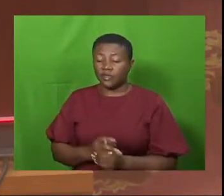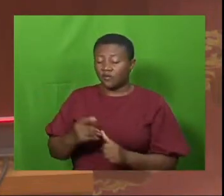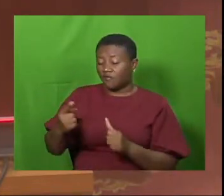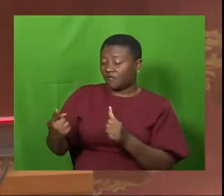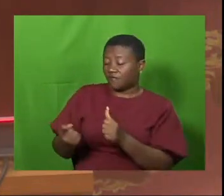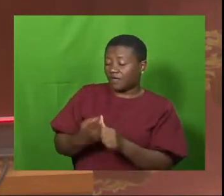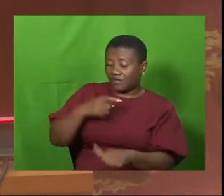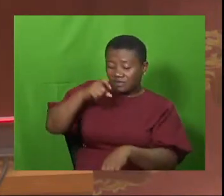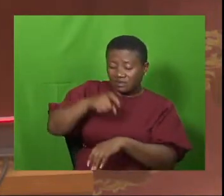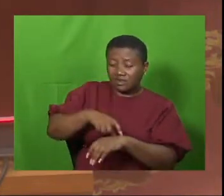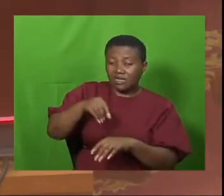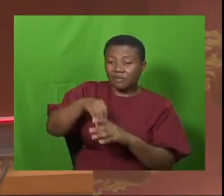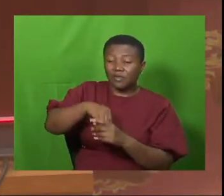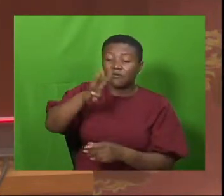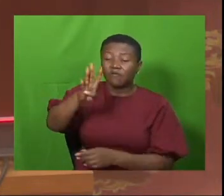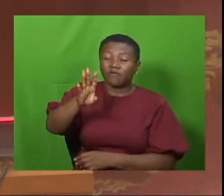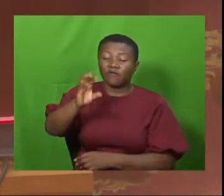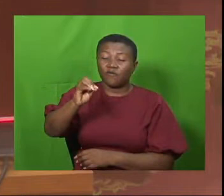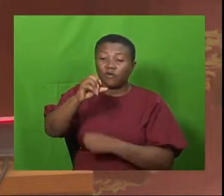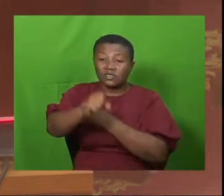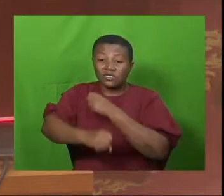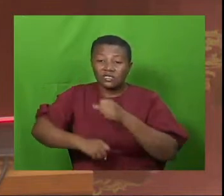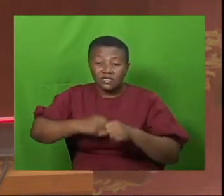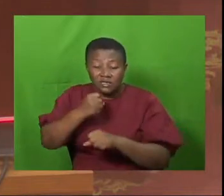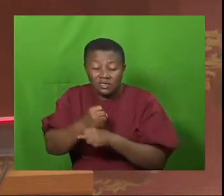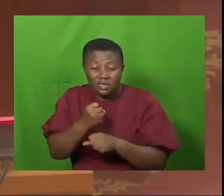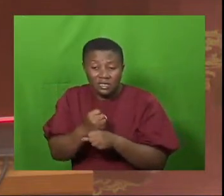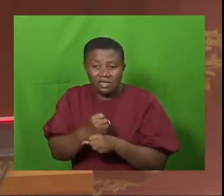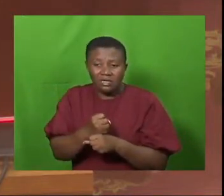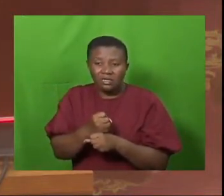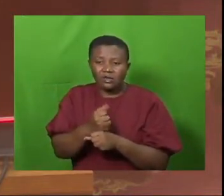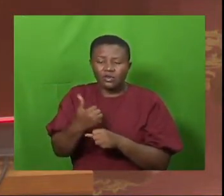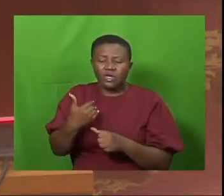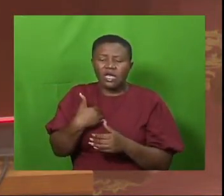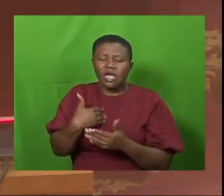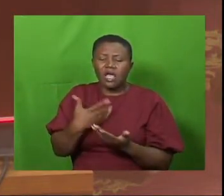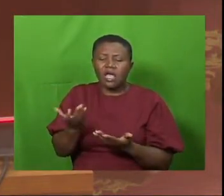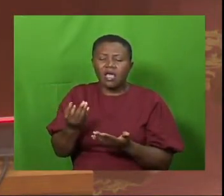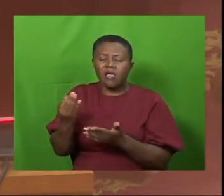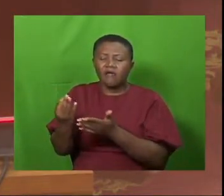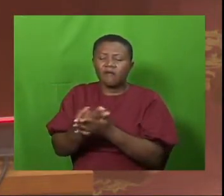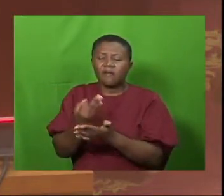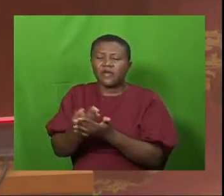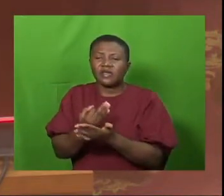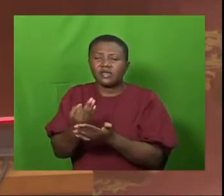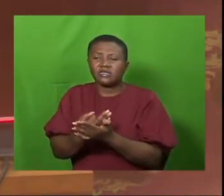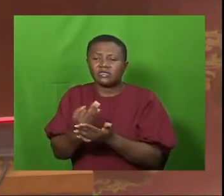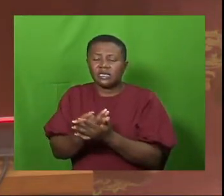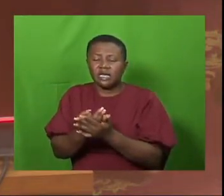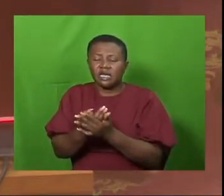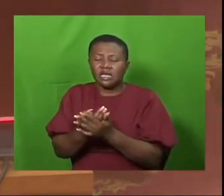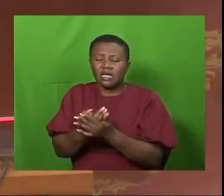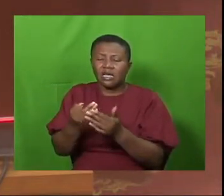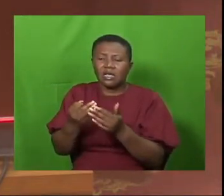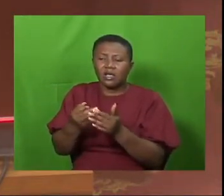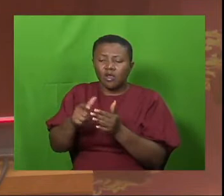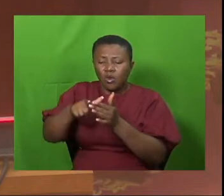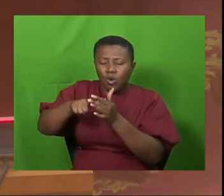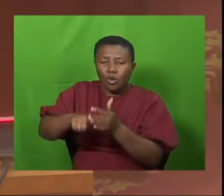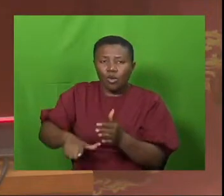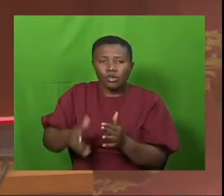years, we have had a fiscal deficit below 5% for 3 years in a row. Our colleagues did not challenge